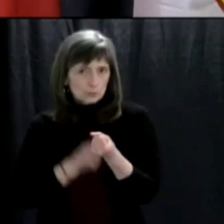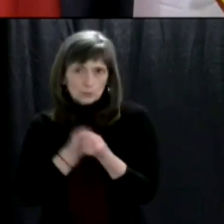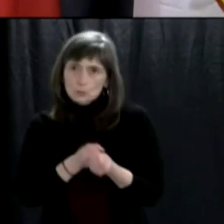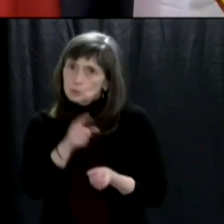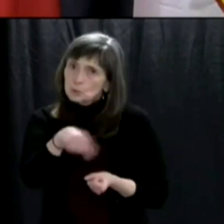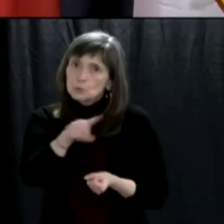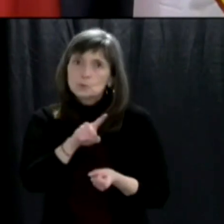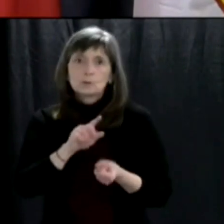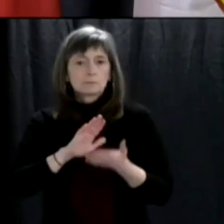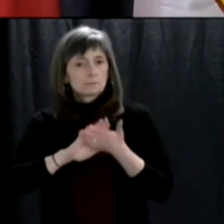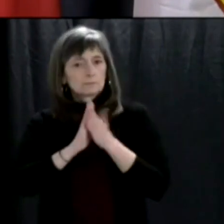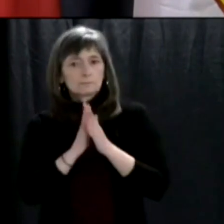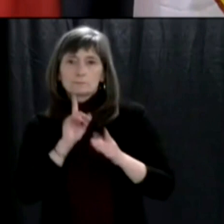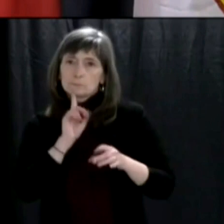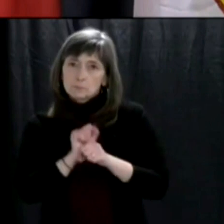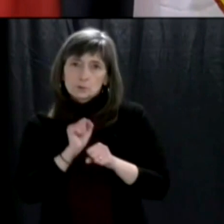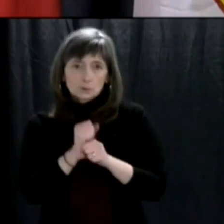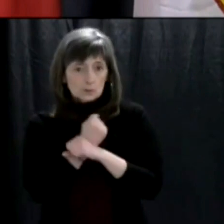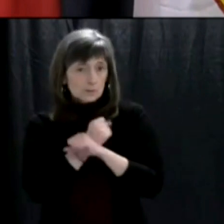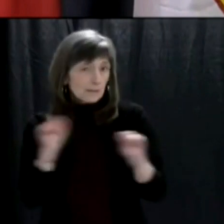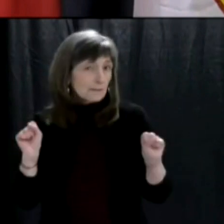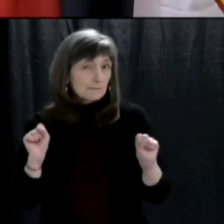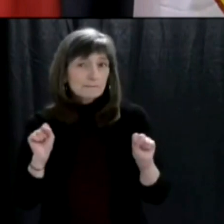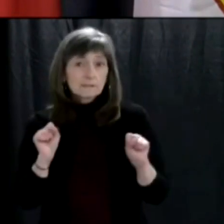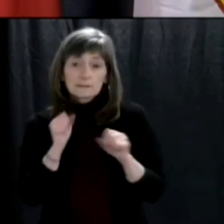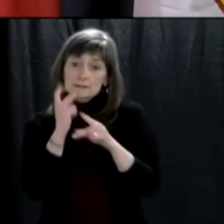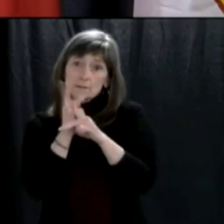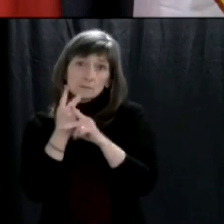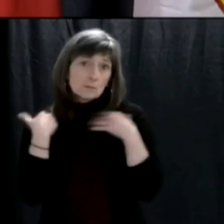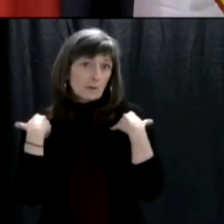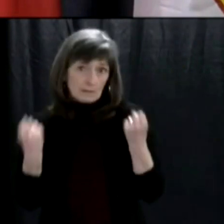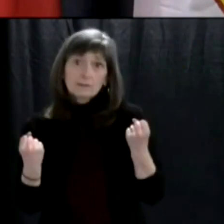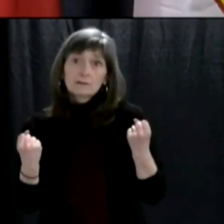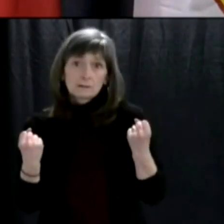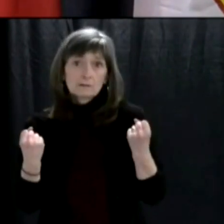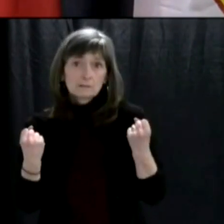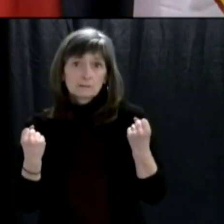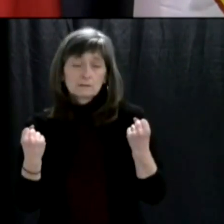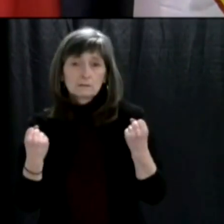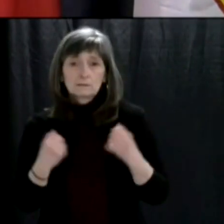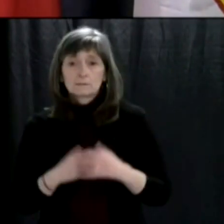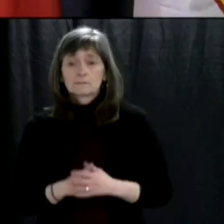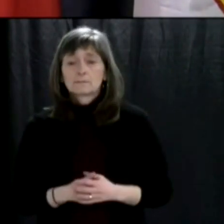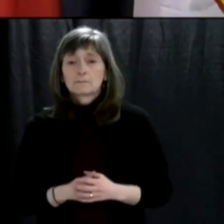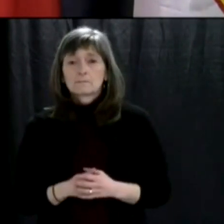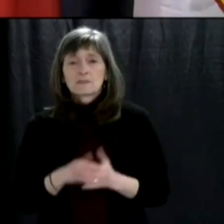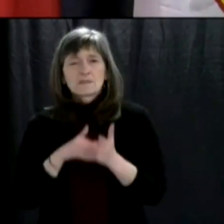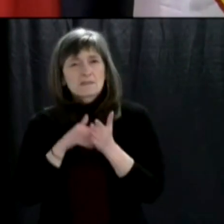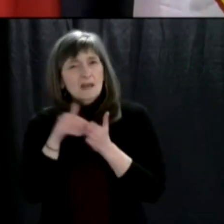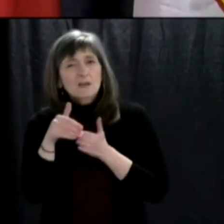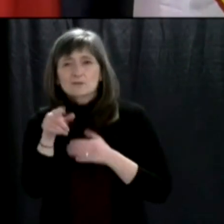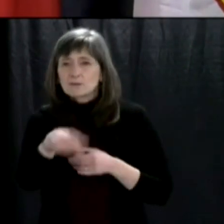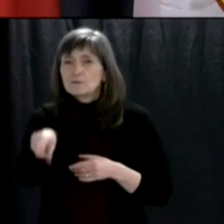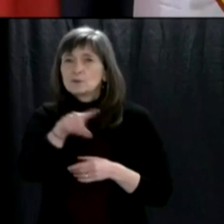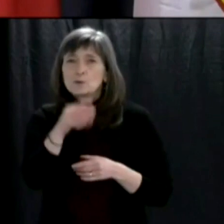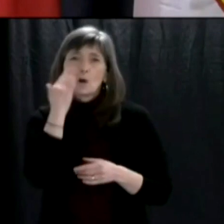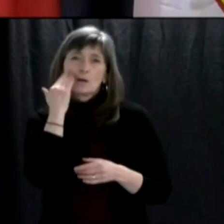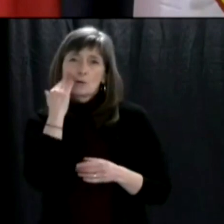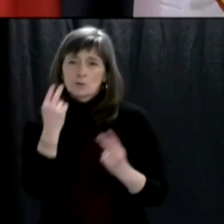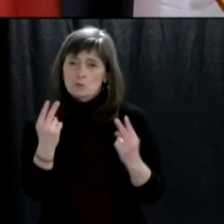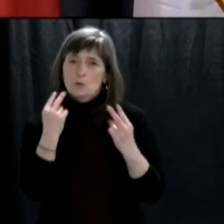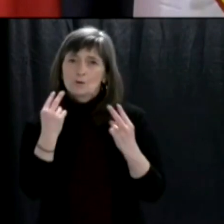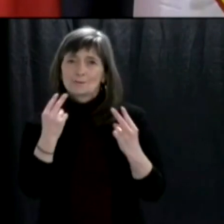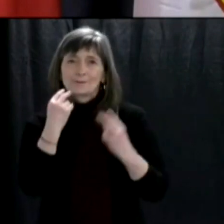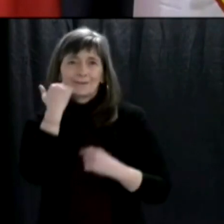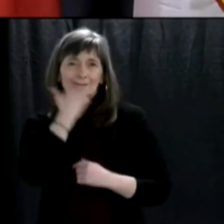your safety, and your health through this challenging time. Thousands of you, I know, have been joining in every day for